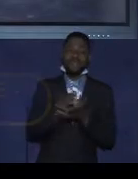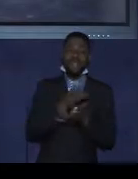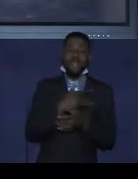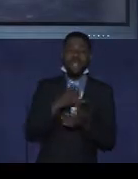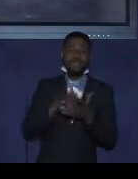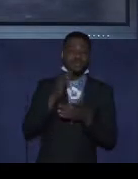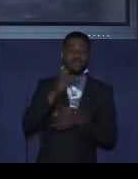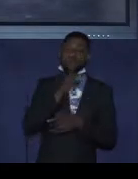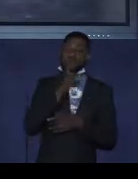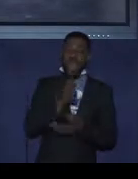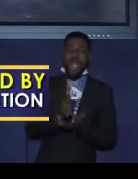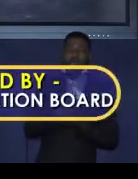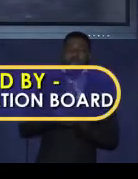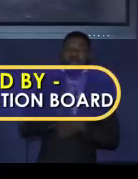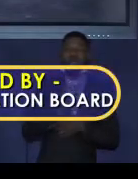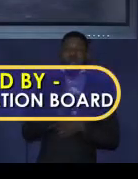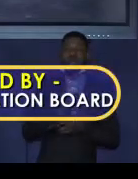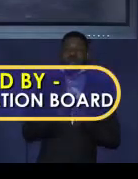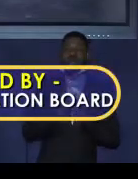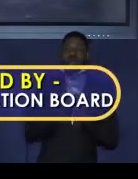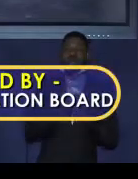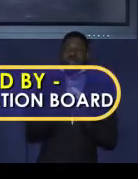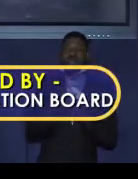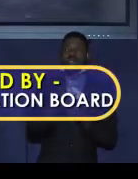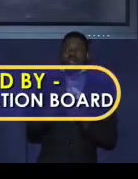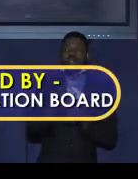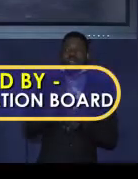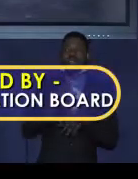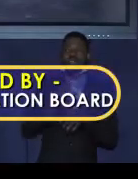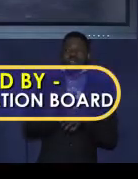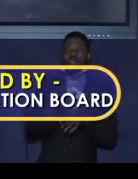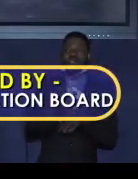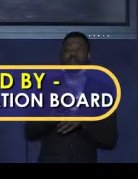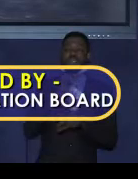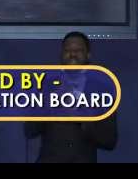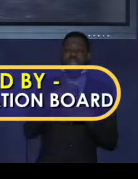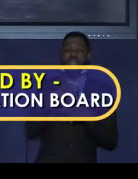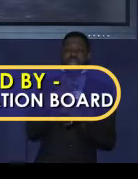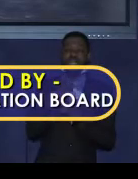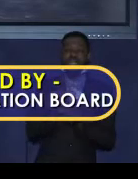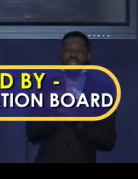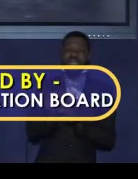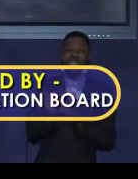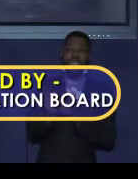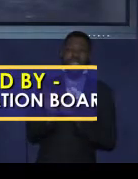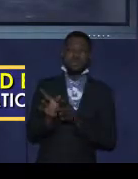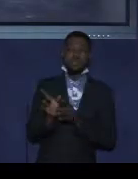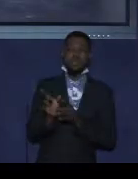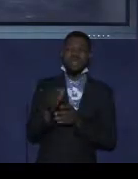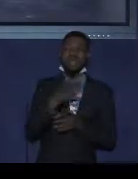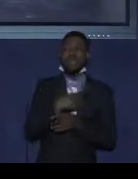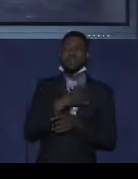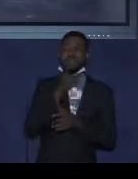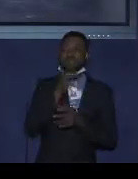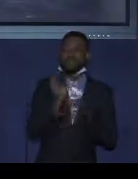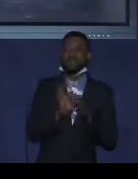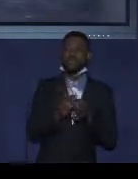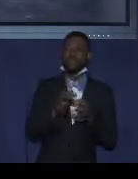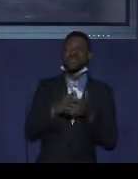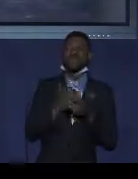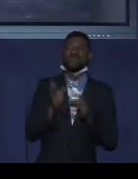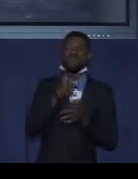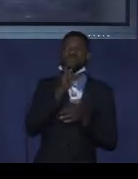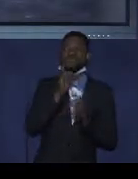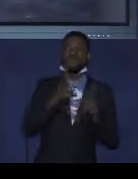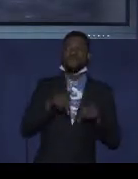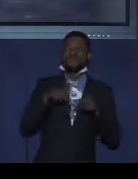it won't help our society. So, effect of group conflict, it creates hatred and disharmony. Next